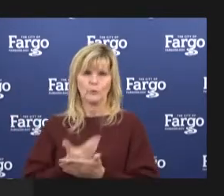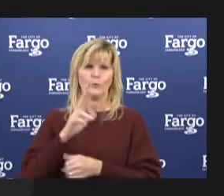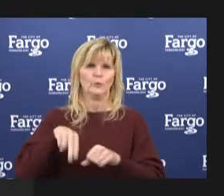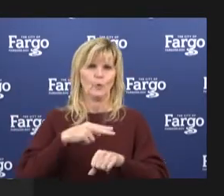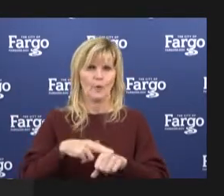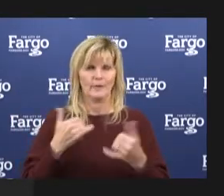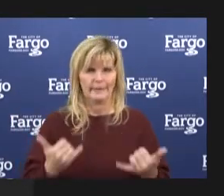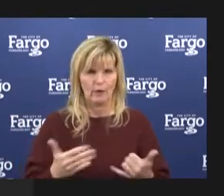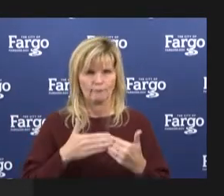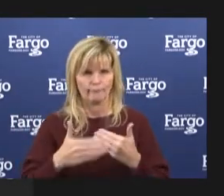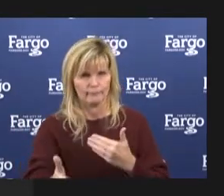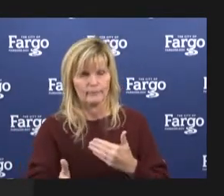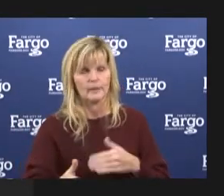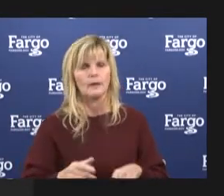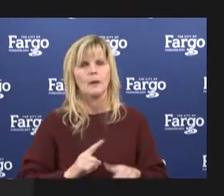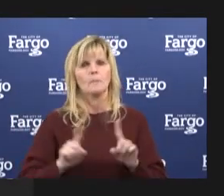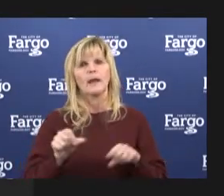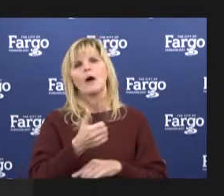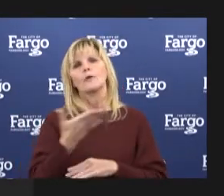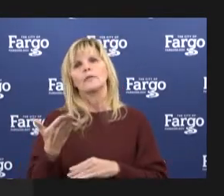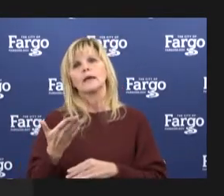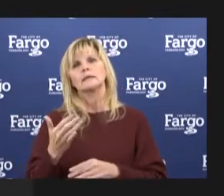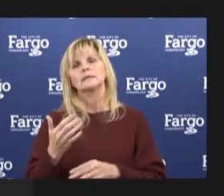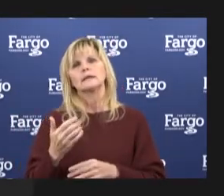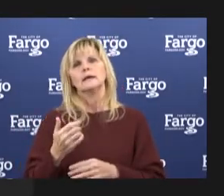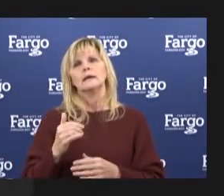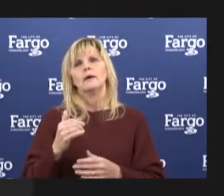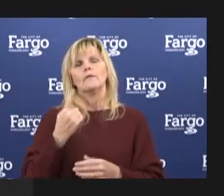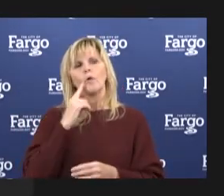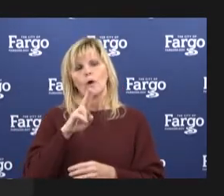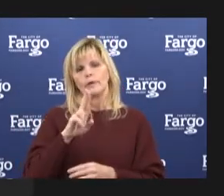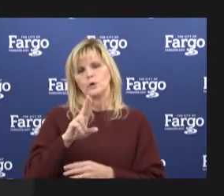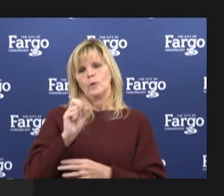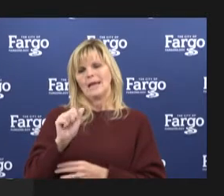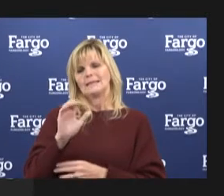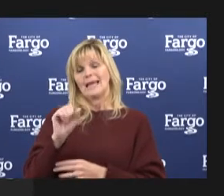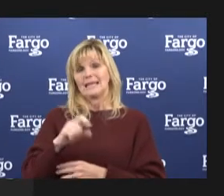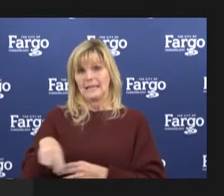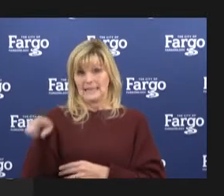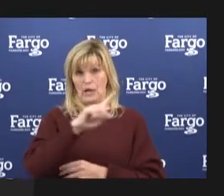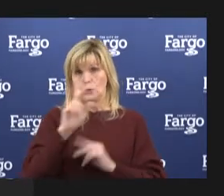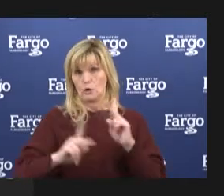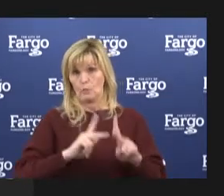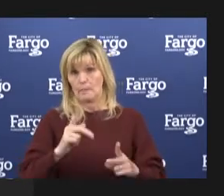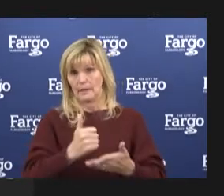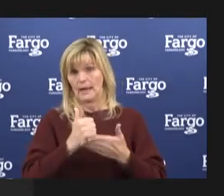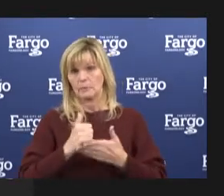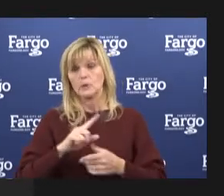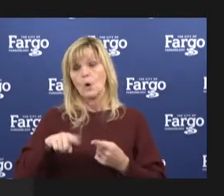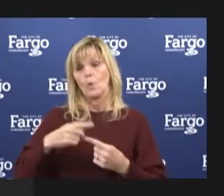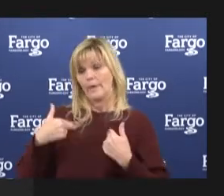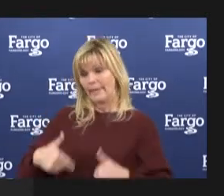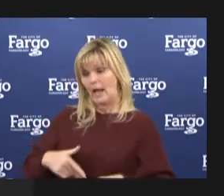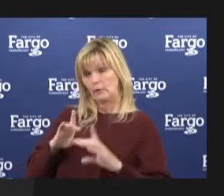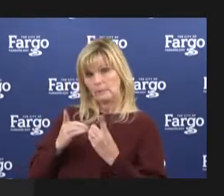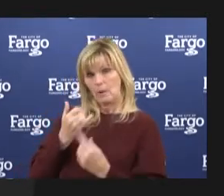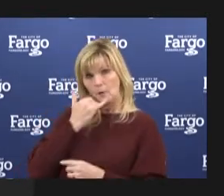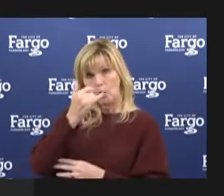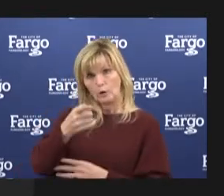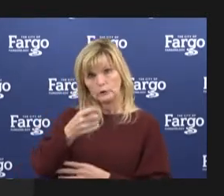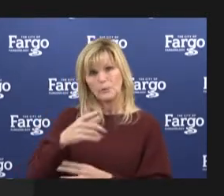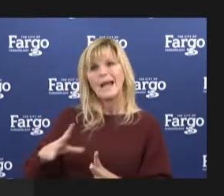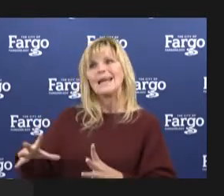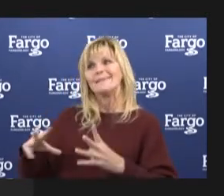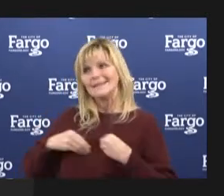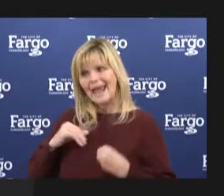And just other things that you as contacts and you as cases can do to help us is, when the health department calls, take that phone